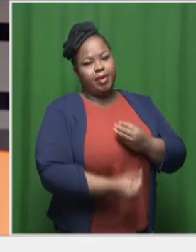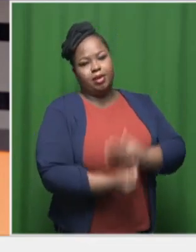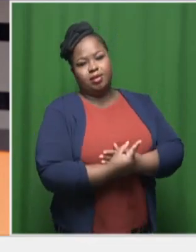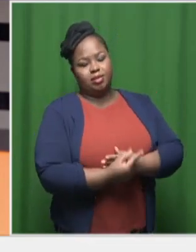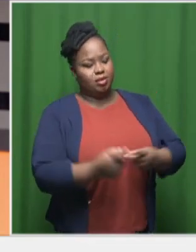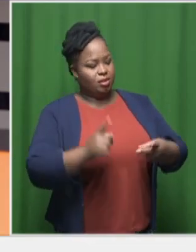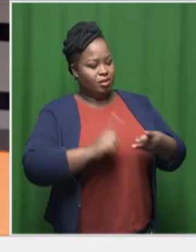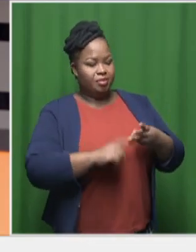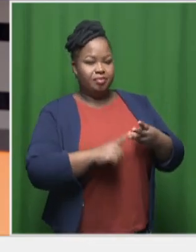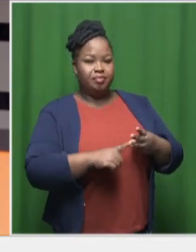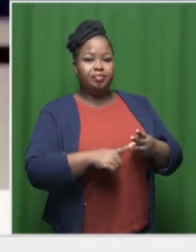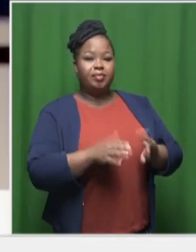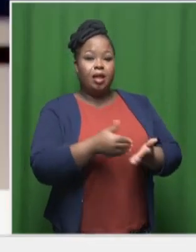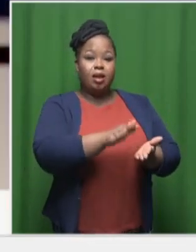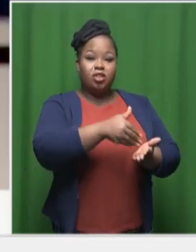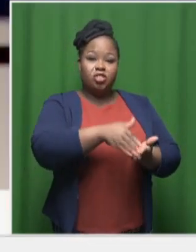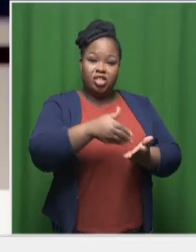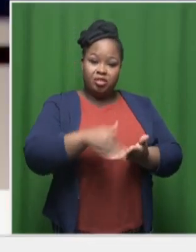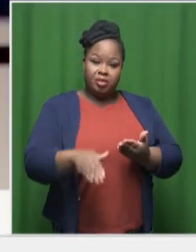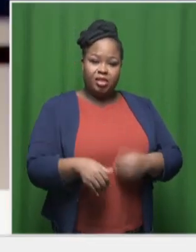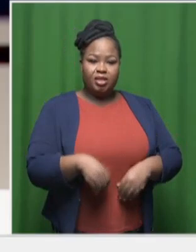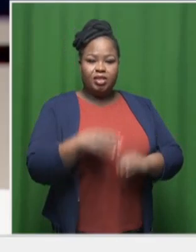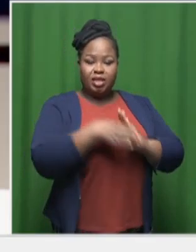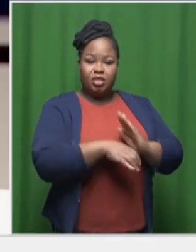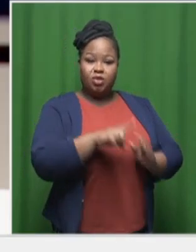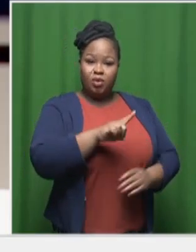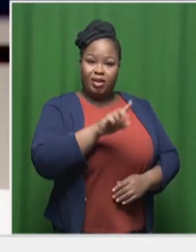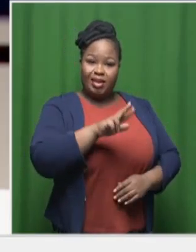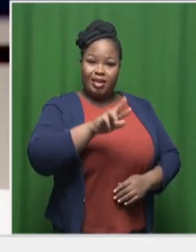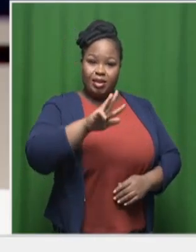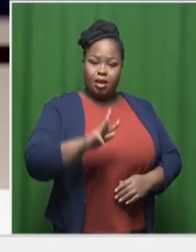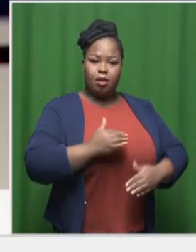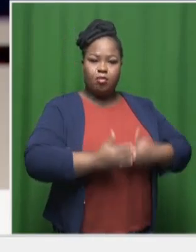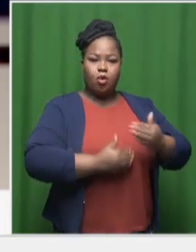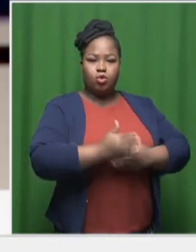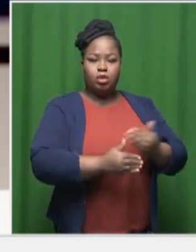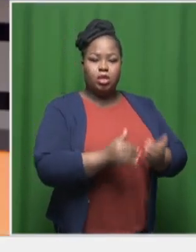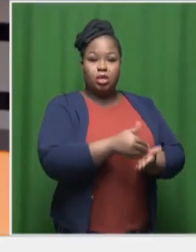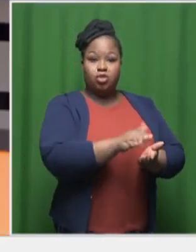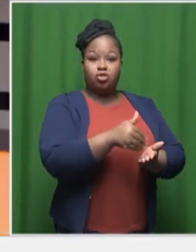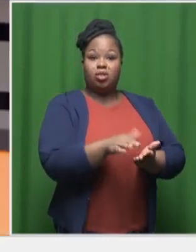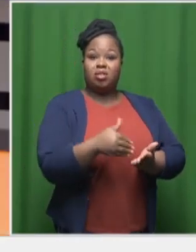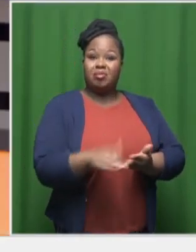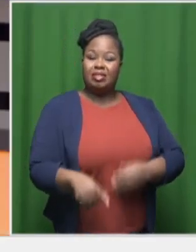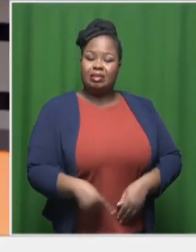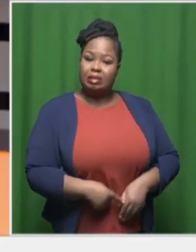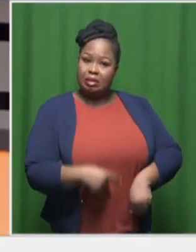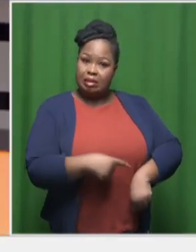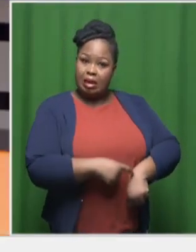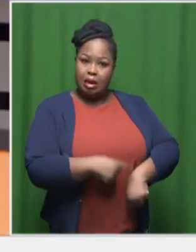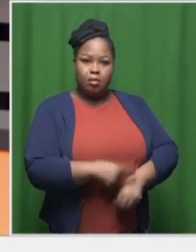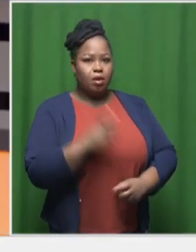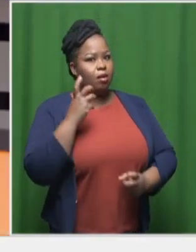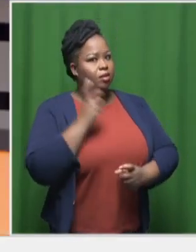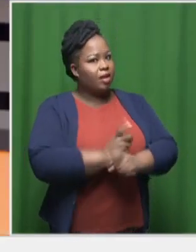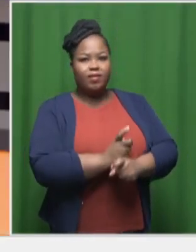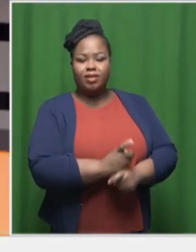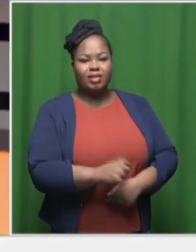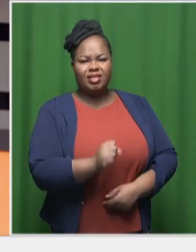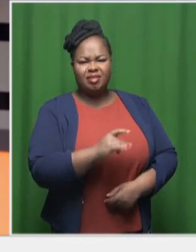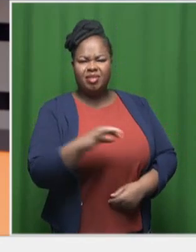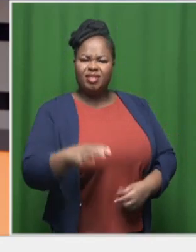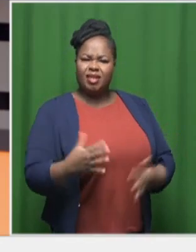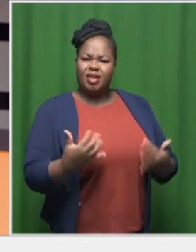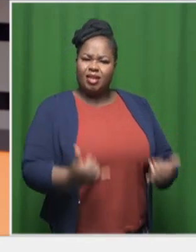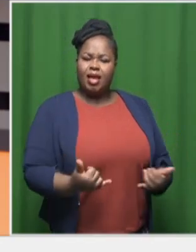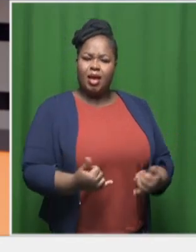the Section 189 process and how difficult those times were at the SABC. And, you know, now